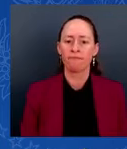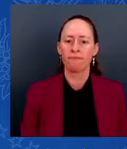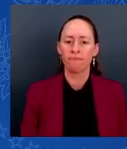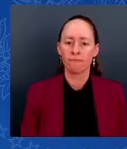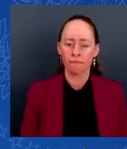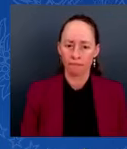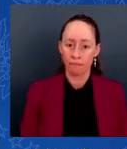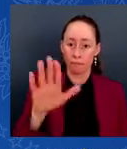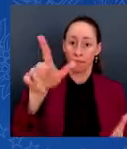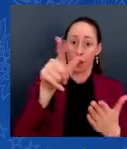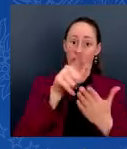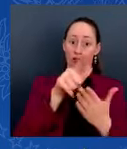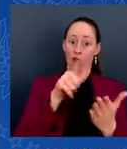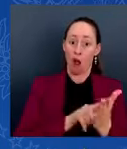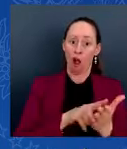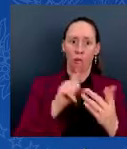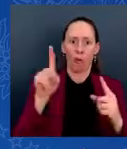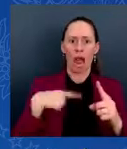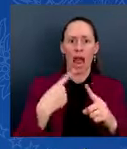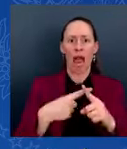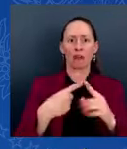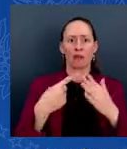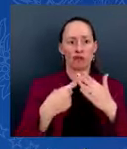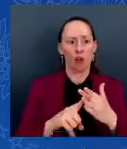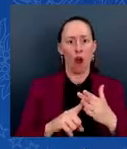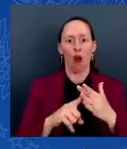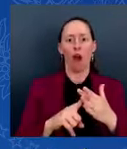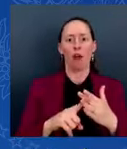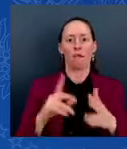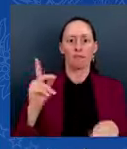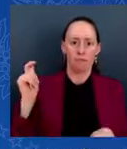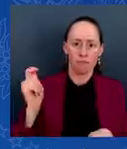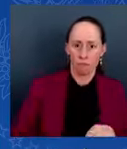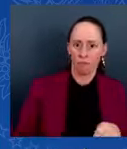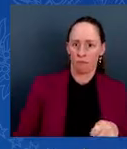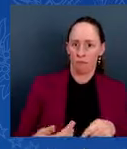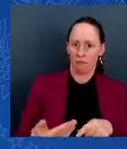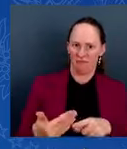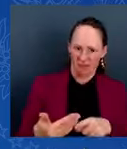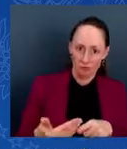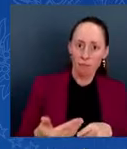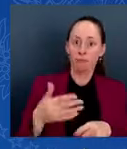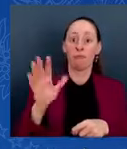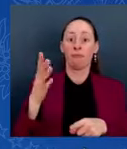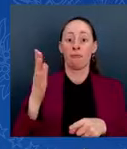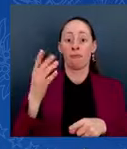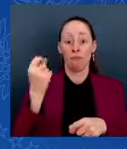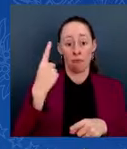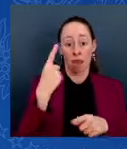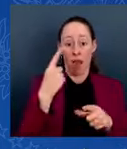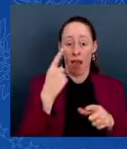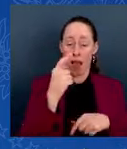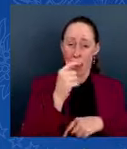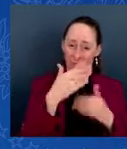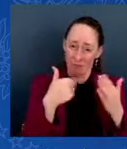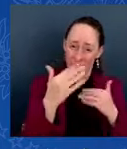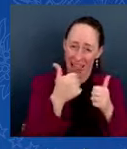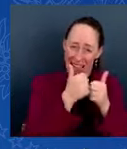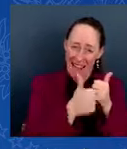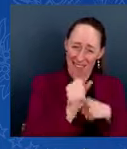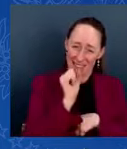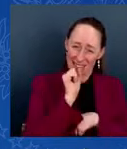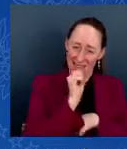every senior in the United States of America, no matter what their cost of drugs, and like I said, some of these cancer drugs are $12,000 a